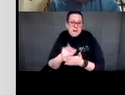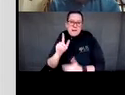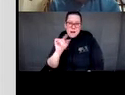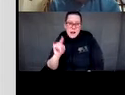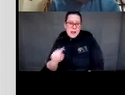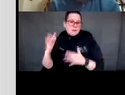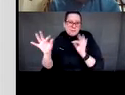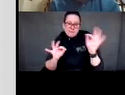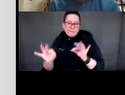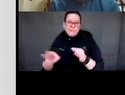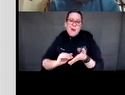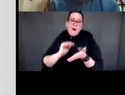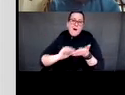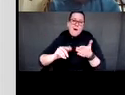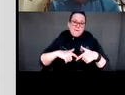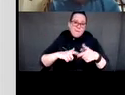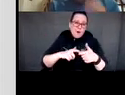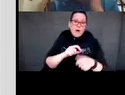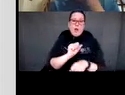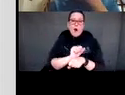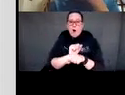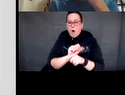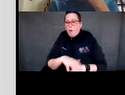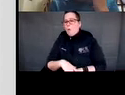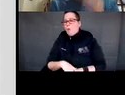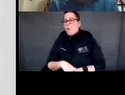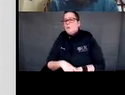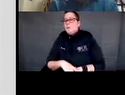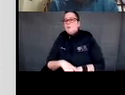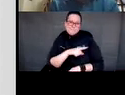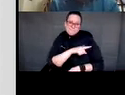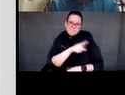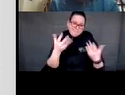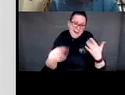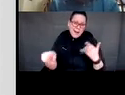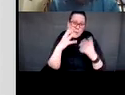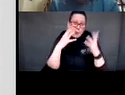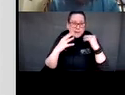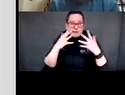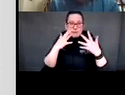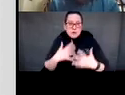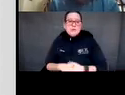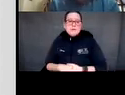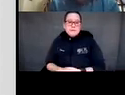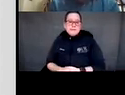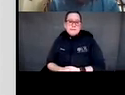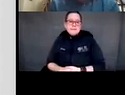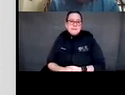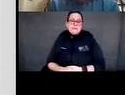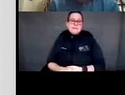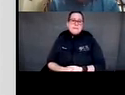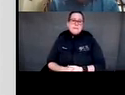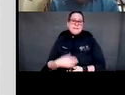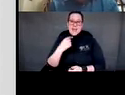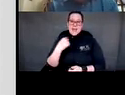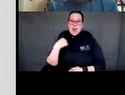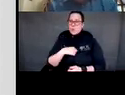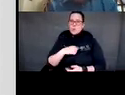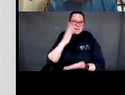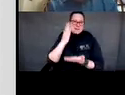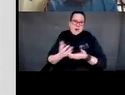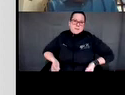identified, including the furloughs that many people on this call were involved in. And we curtailed our capital spend pretty